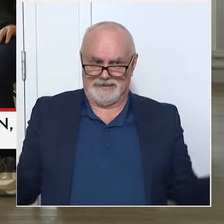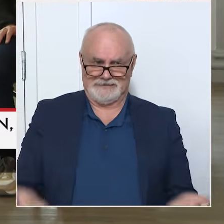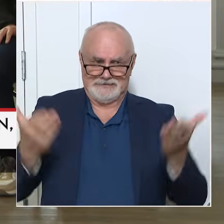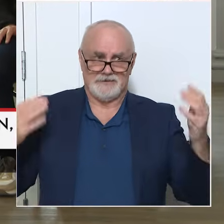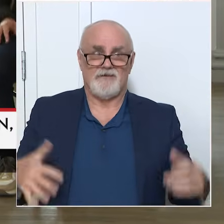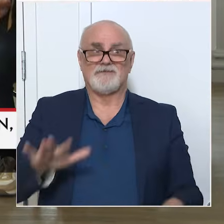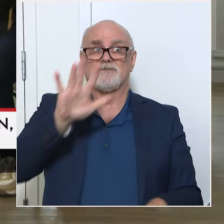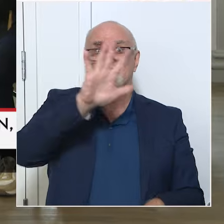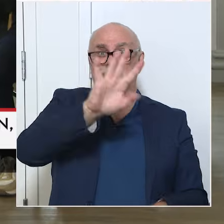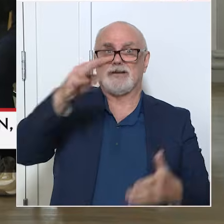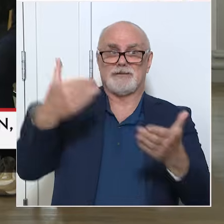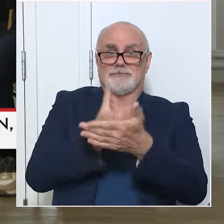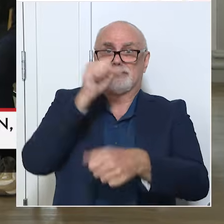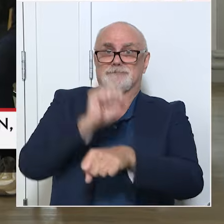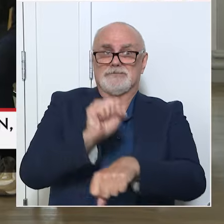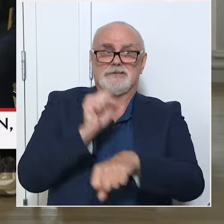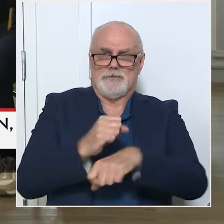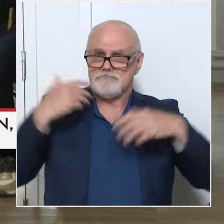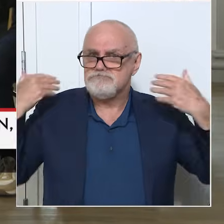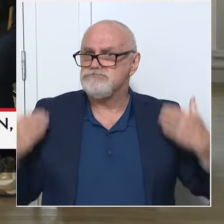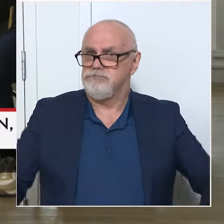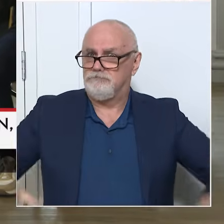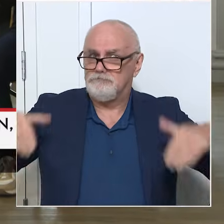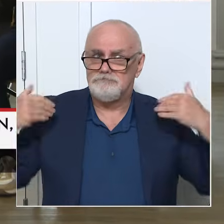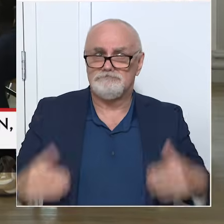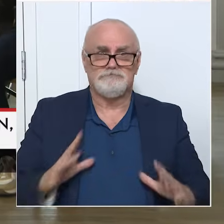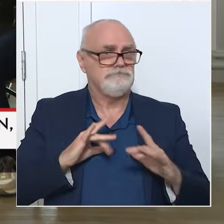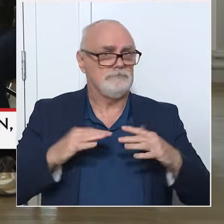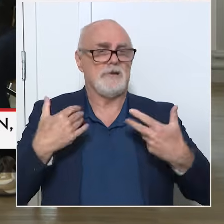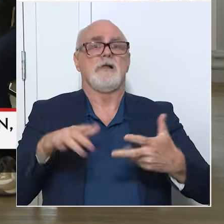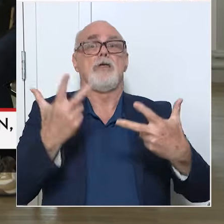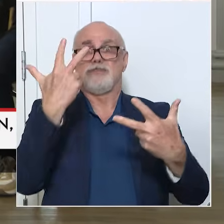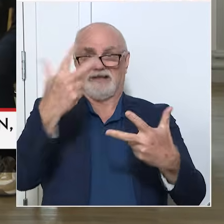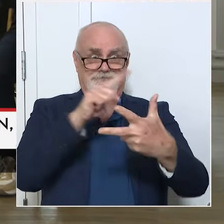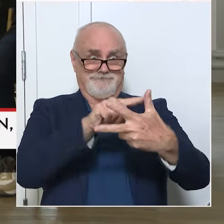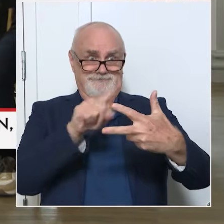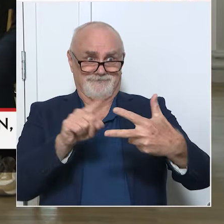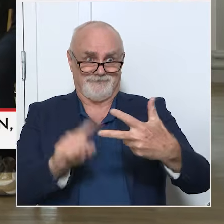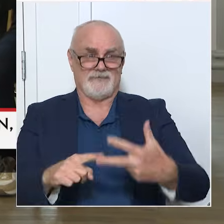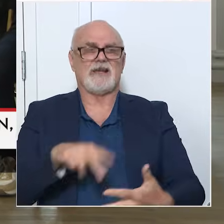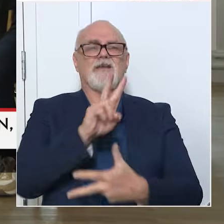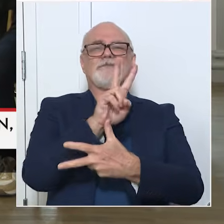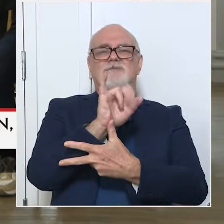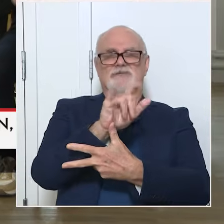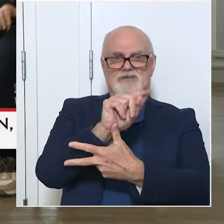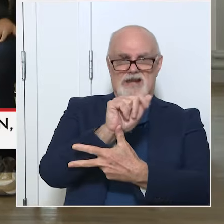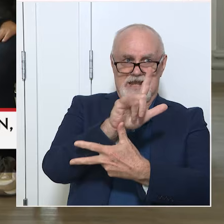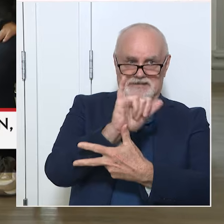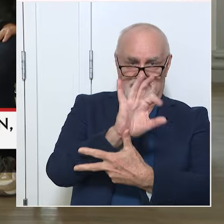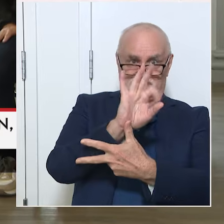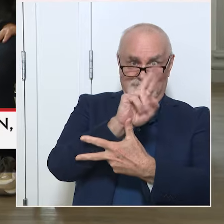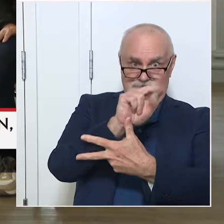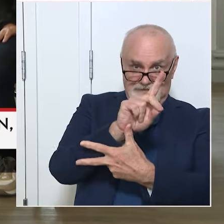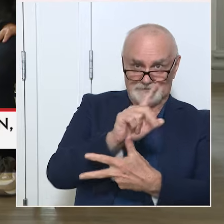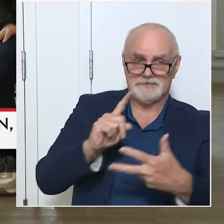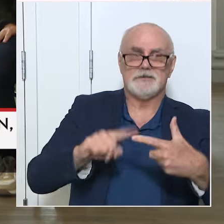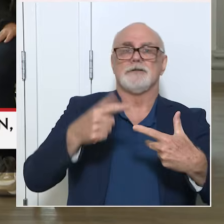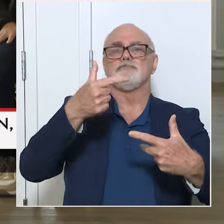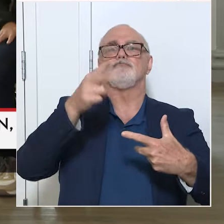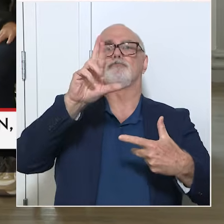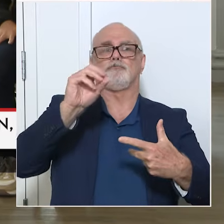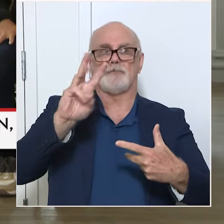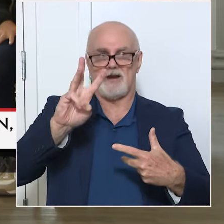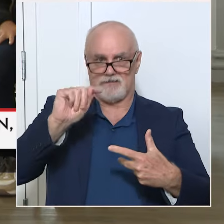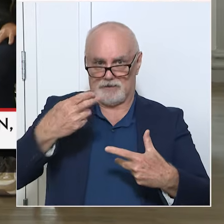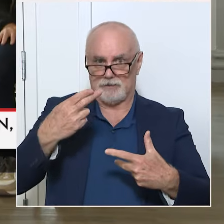new jobs. So those are our 3 Vitality Fund recipients. Now for